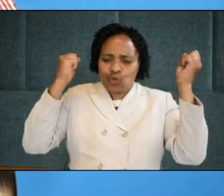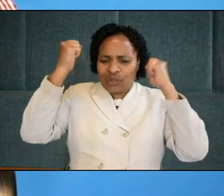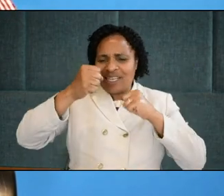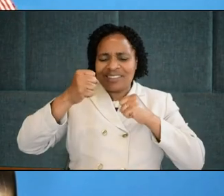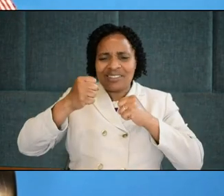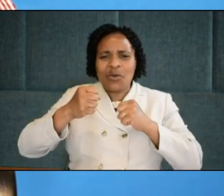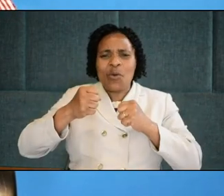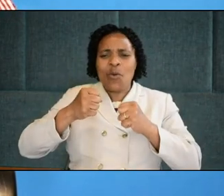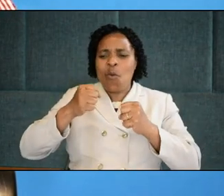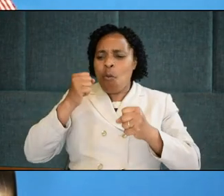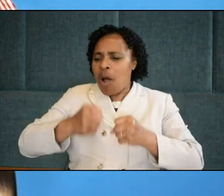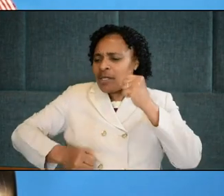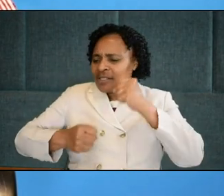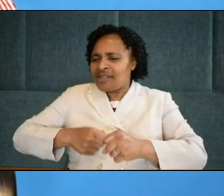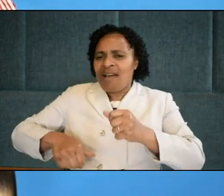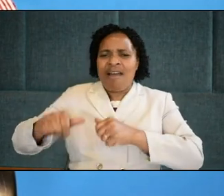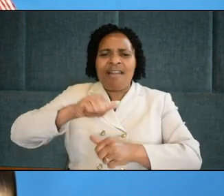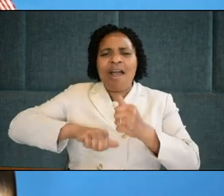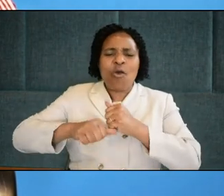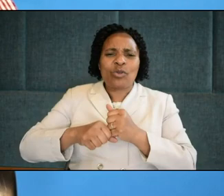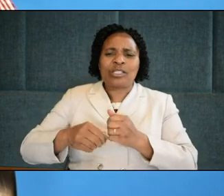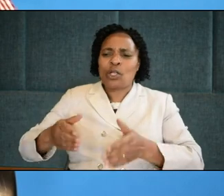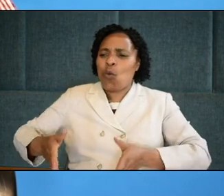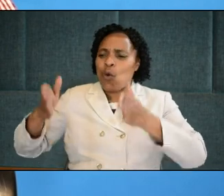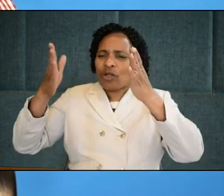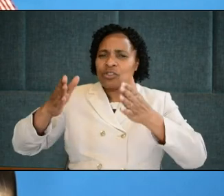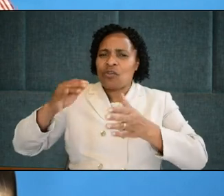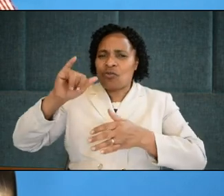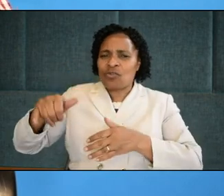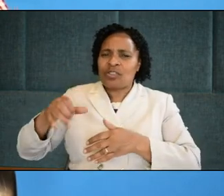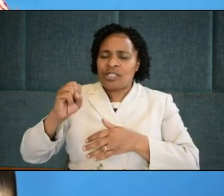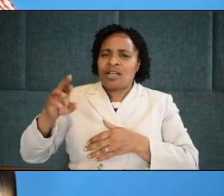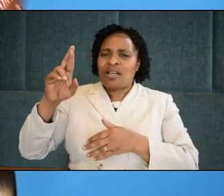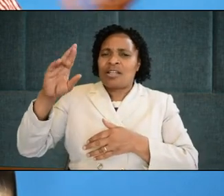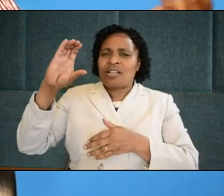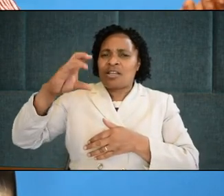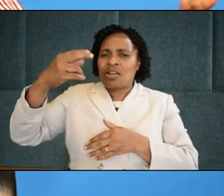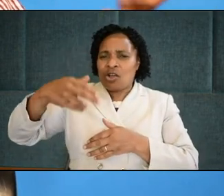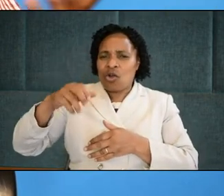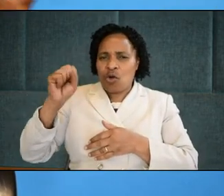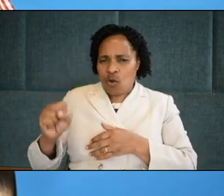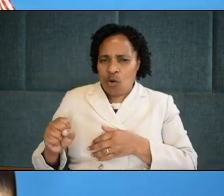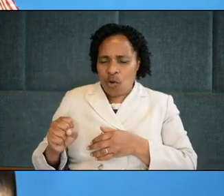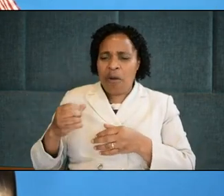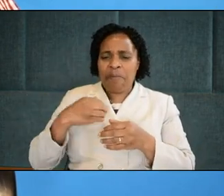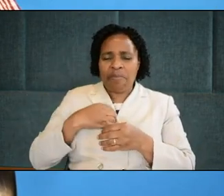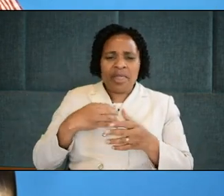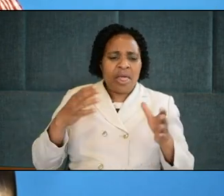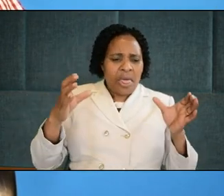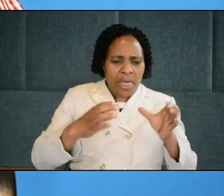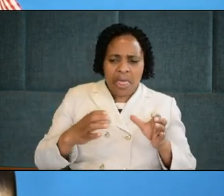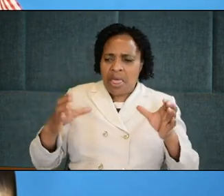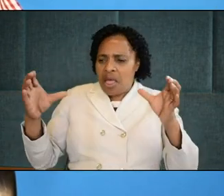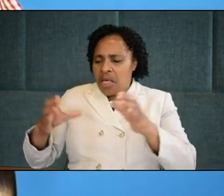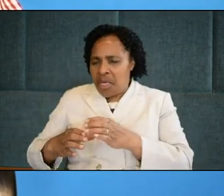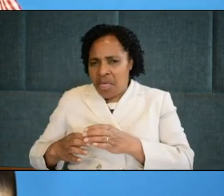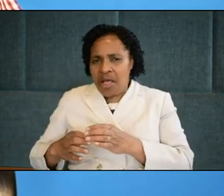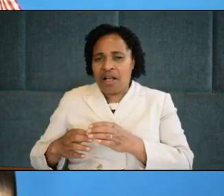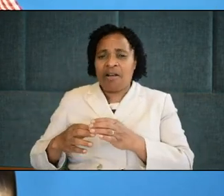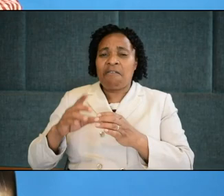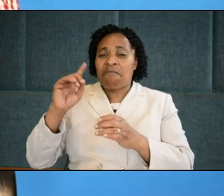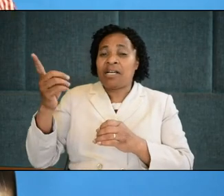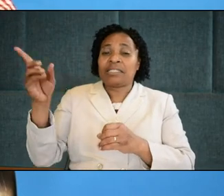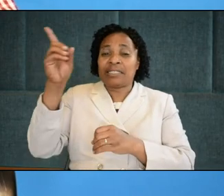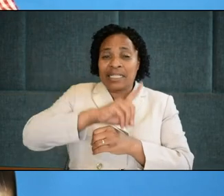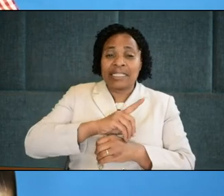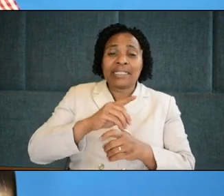around the walls of Jericho and Rahab is there. I'm sure she had already started gathering her family on the first day when